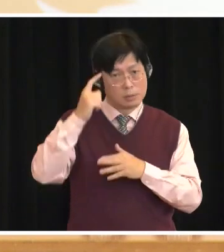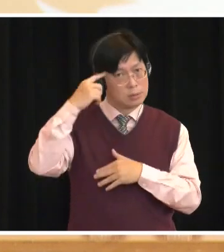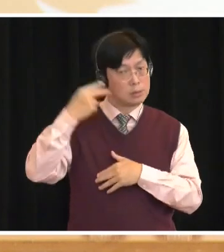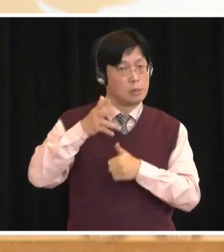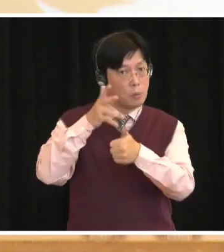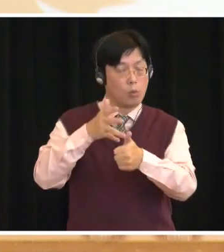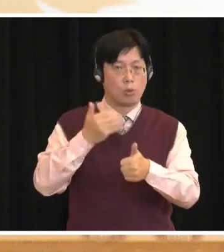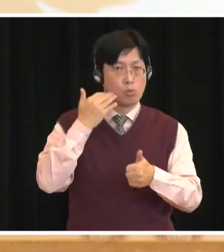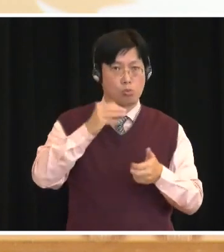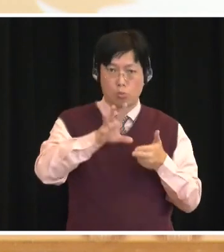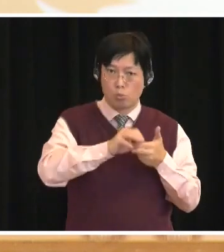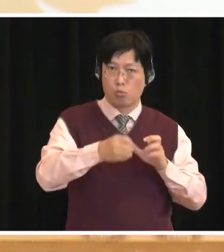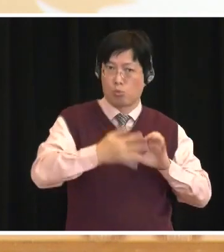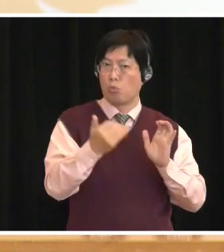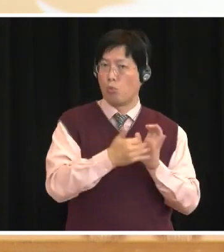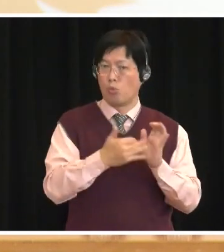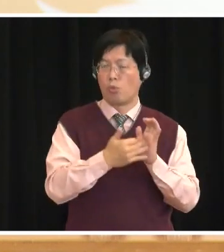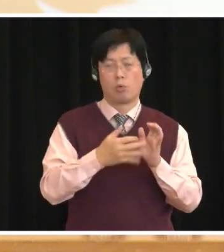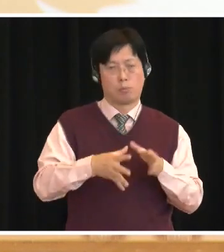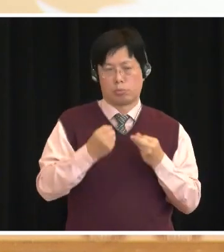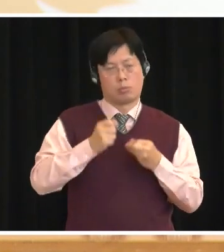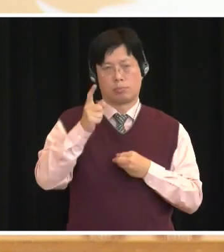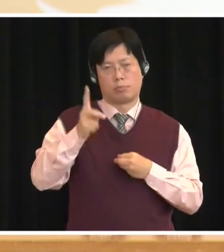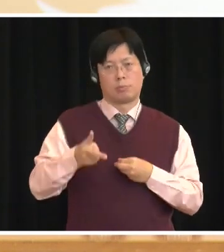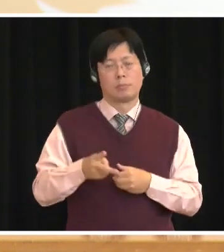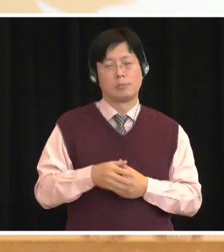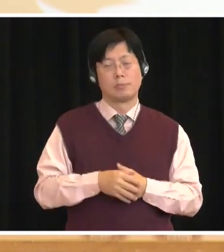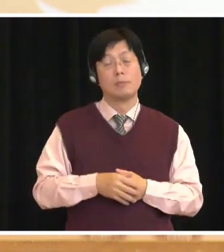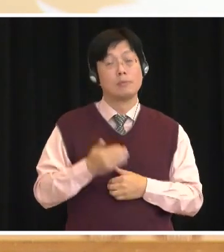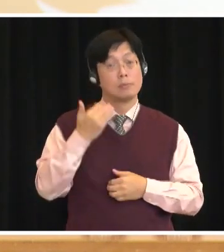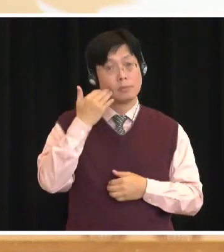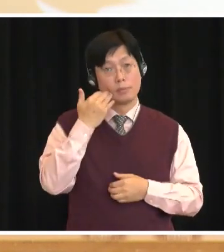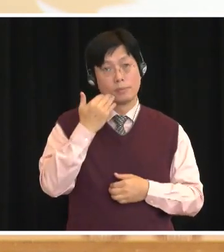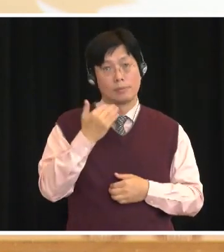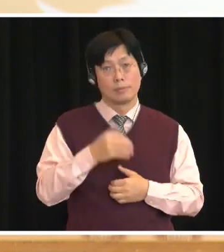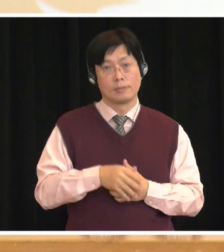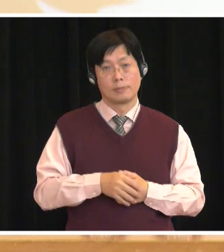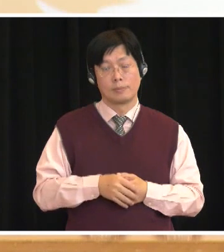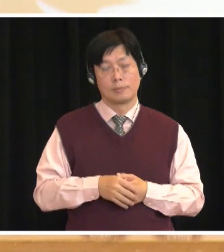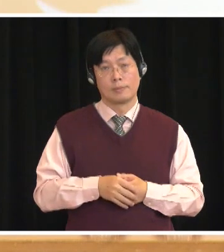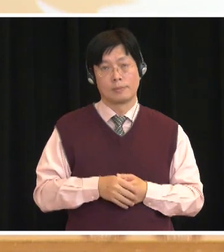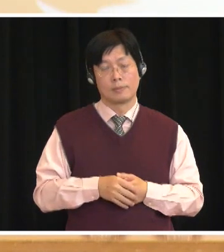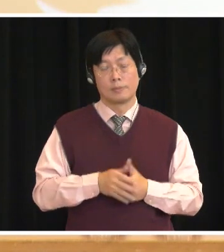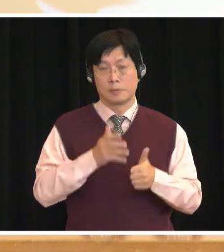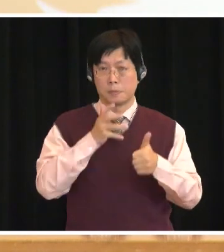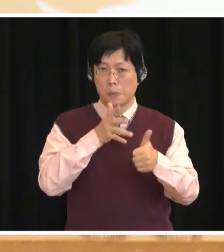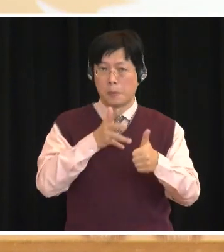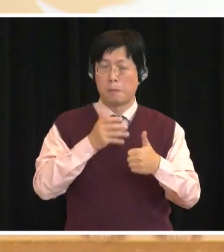provided during the process with assistance,